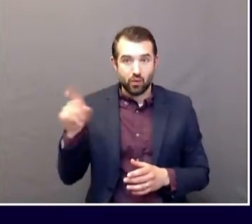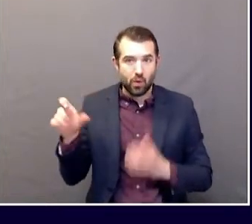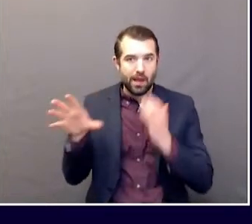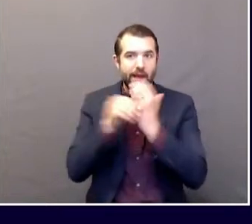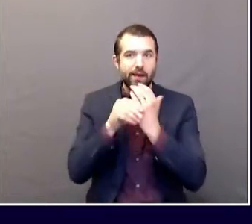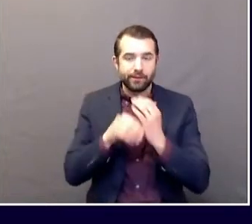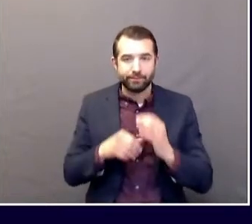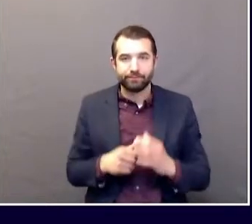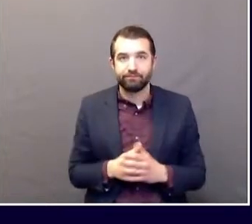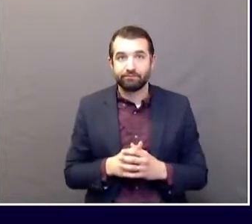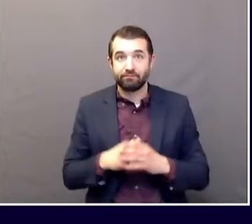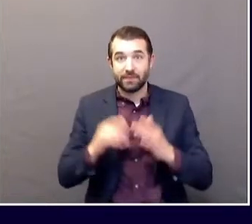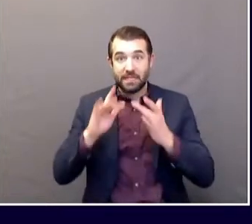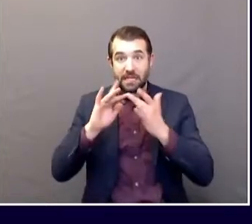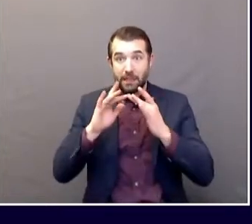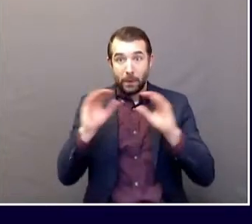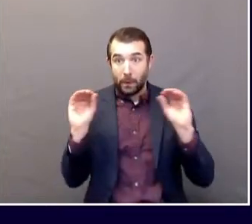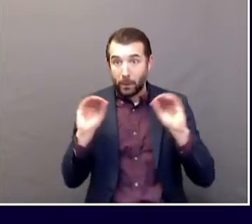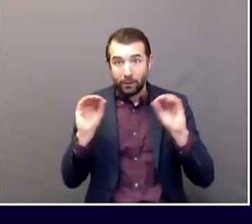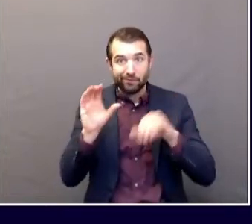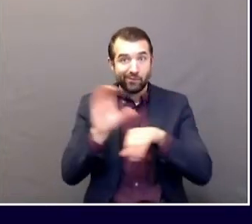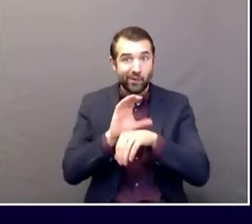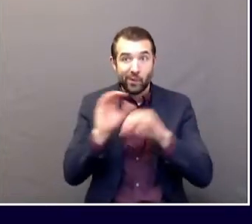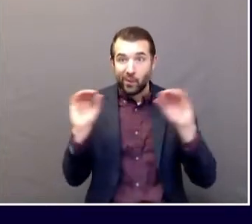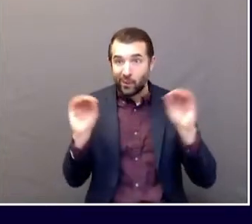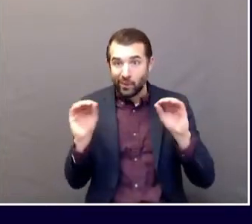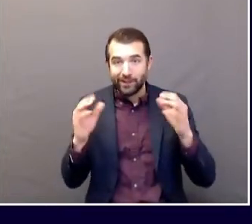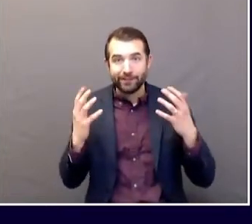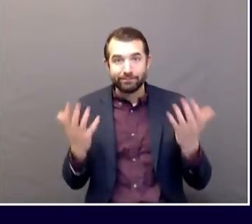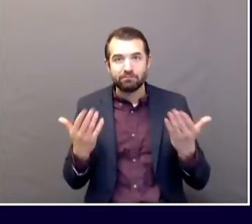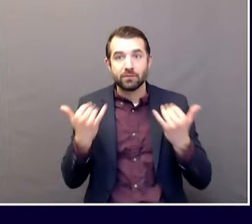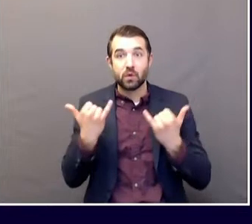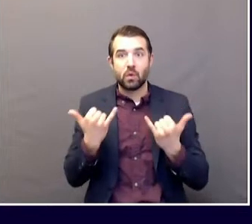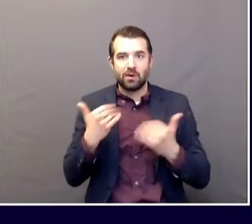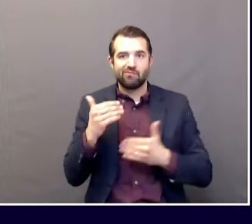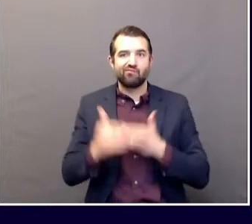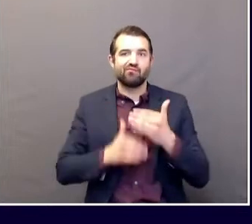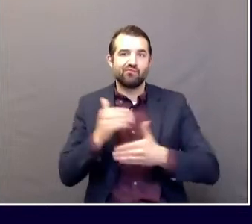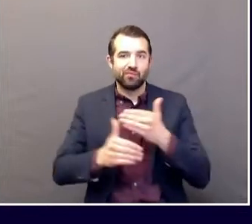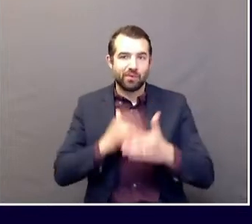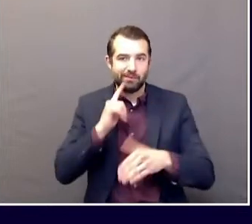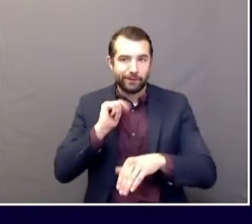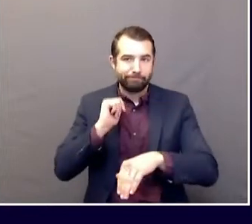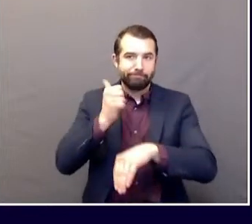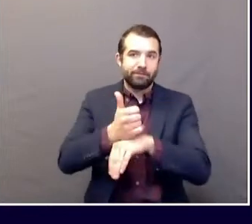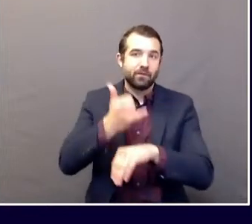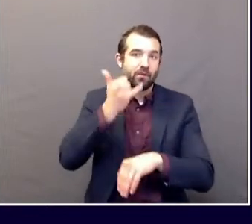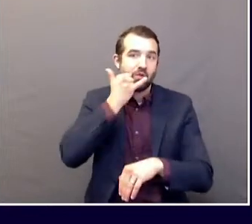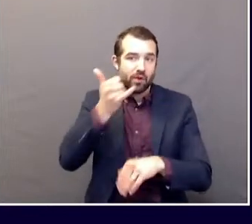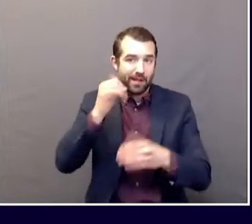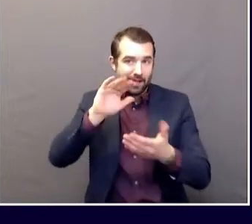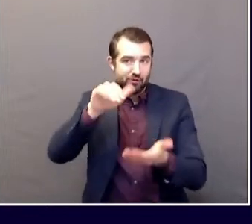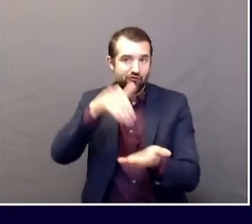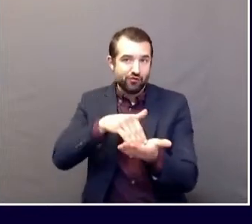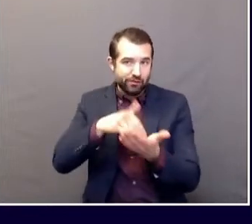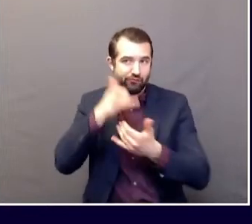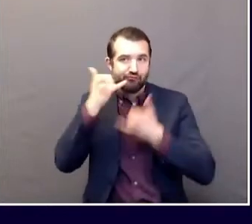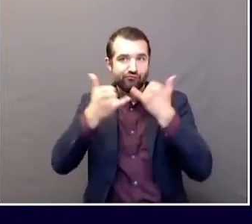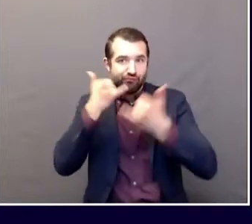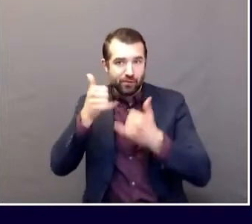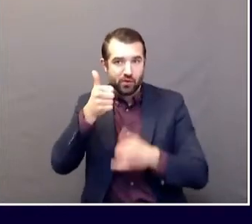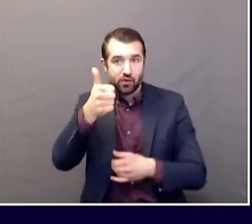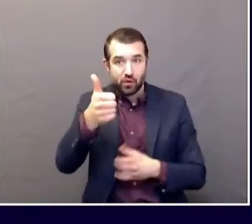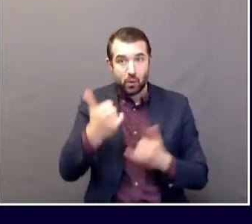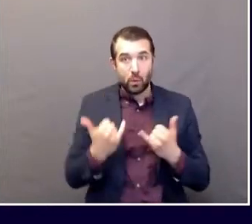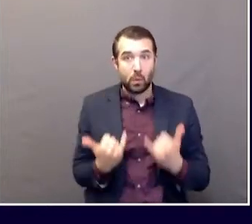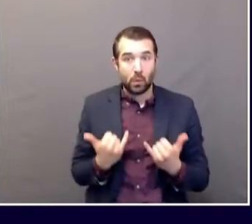are working on a call center, but you can call 211. That will also be able to help direct you to places where you